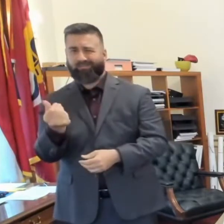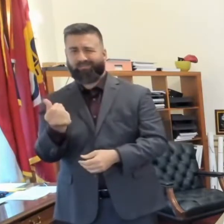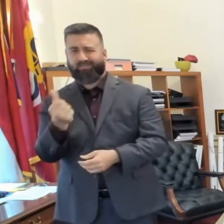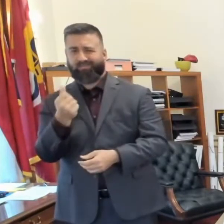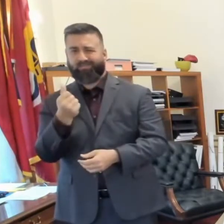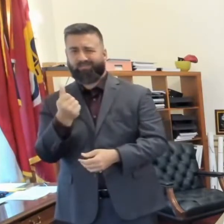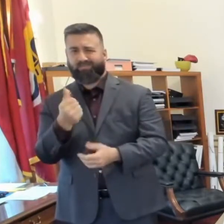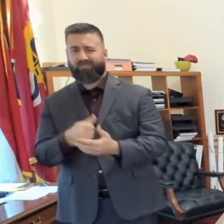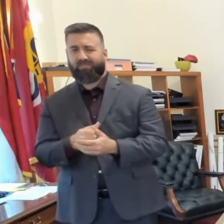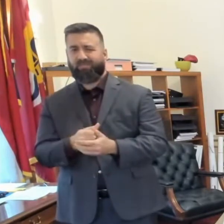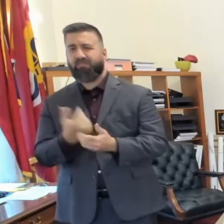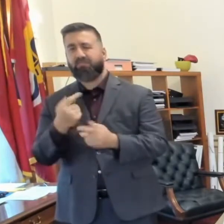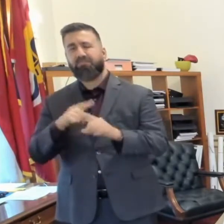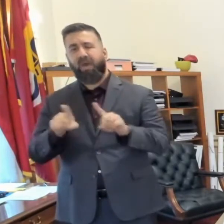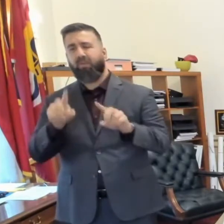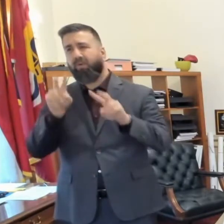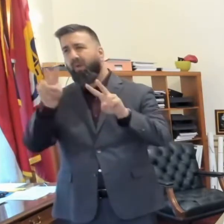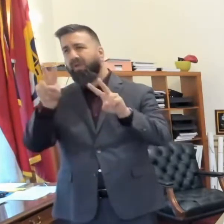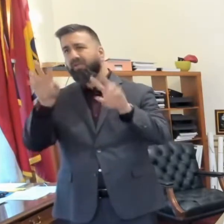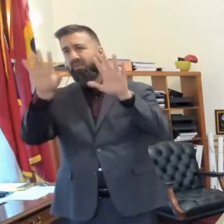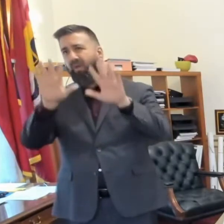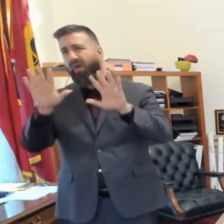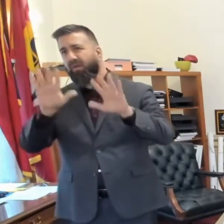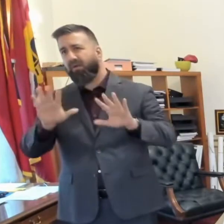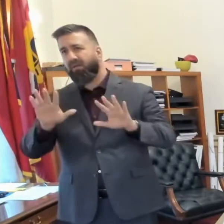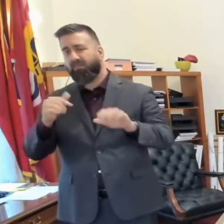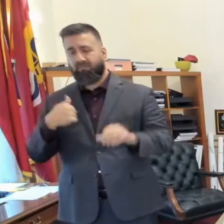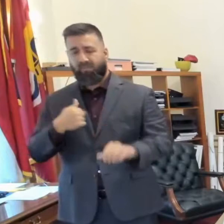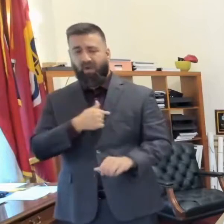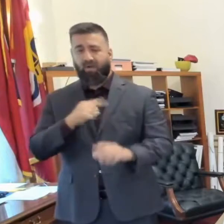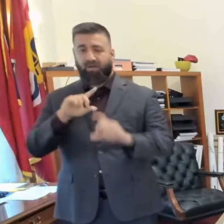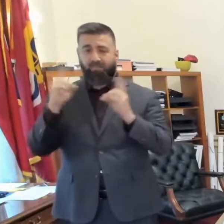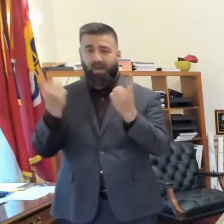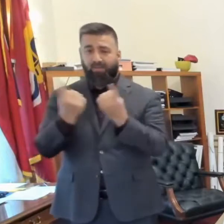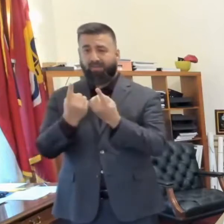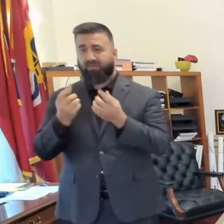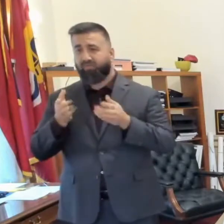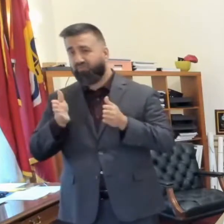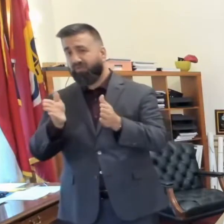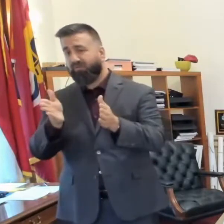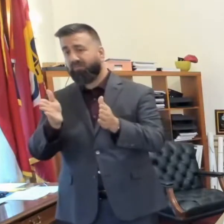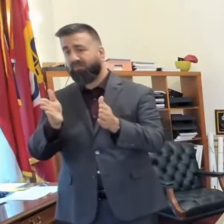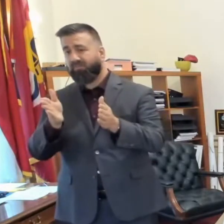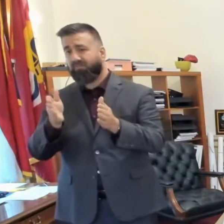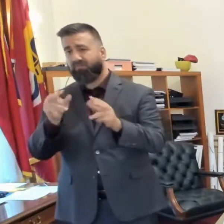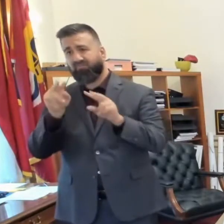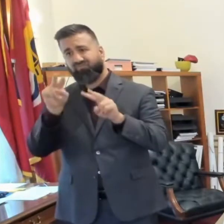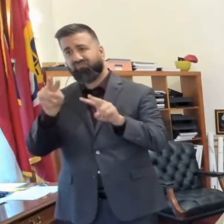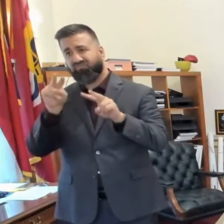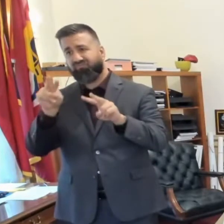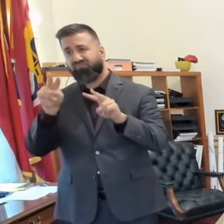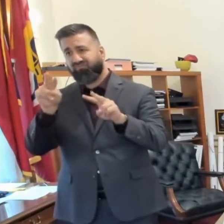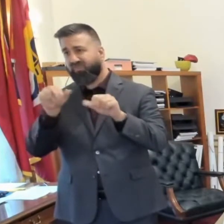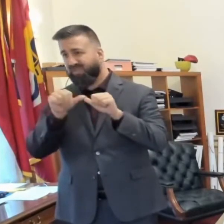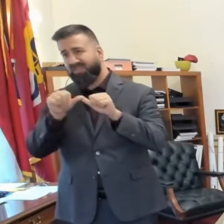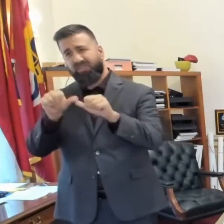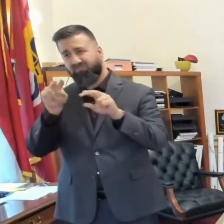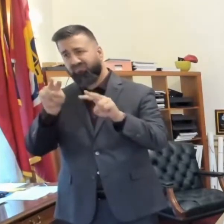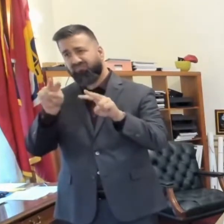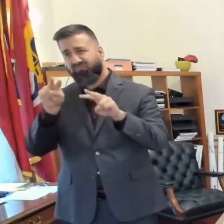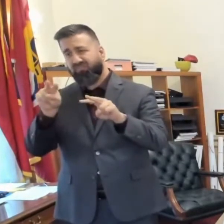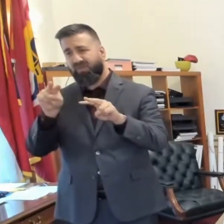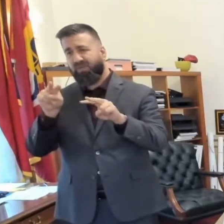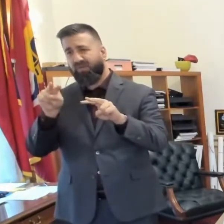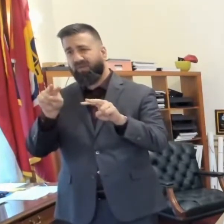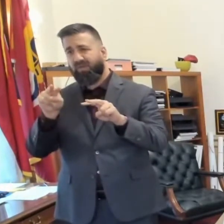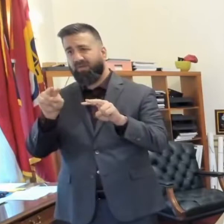So we're watching this. Our street department watches this continually when we're in this situation where we're right